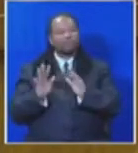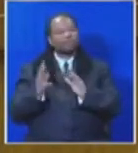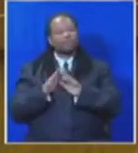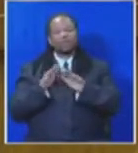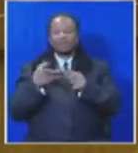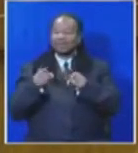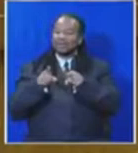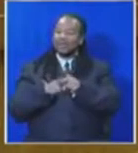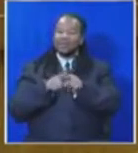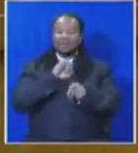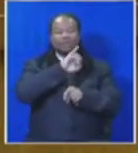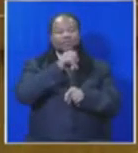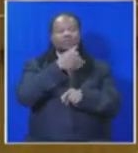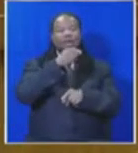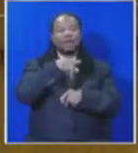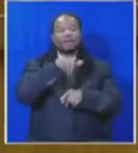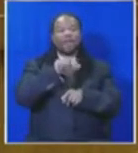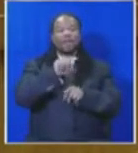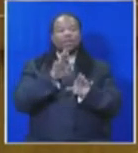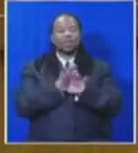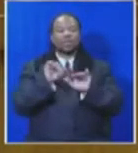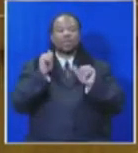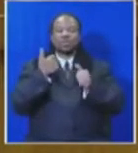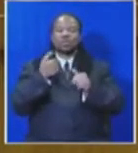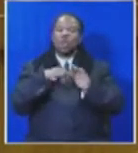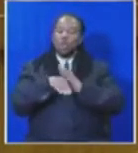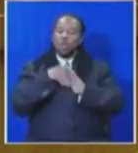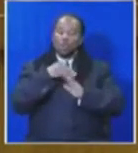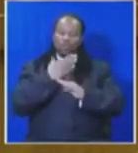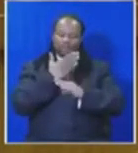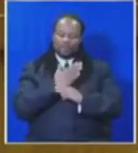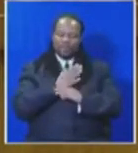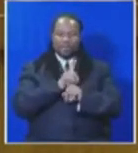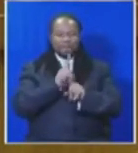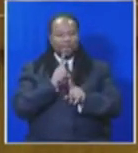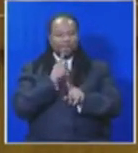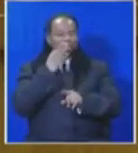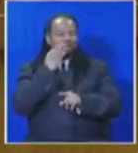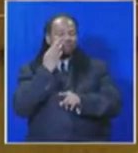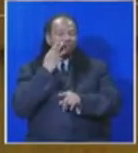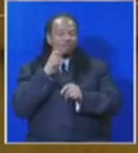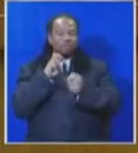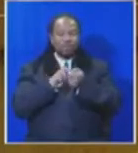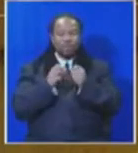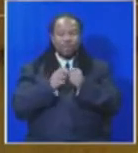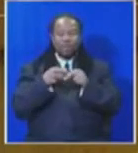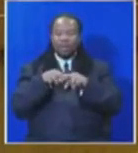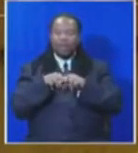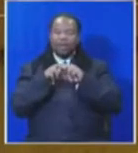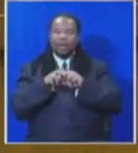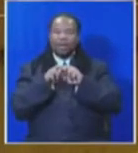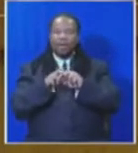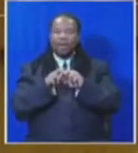country like Japan, with high safety standards and norms, experienced the consequences they did for having relied so significantly